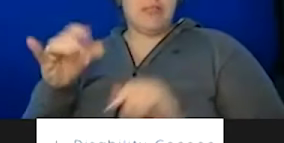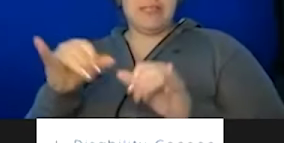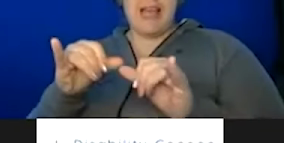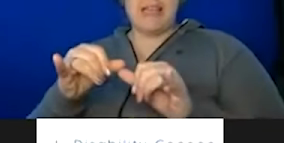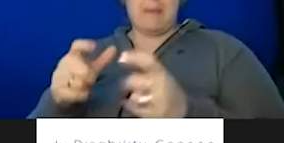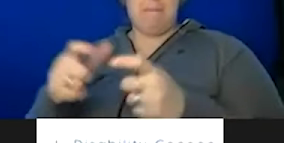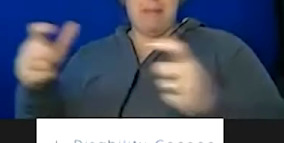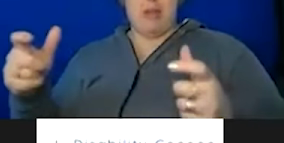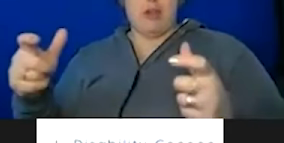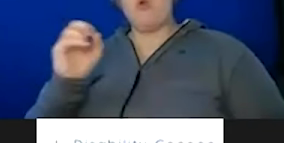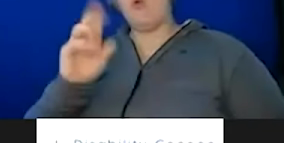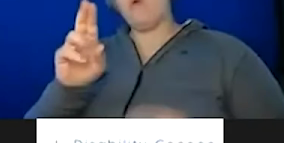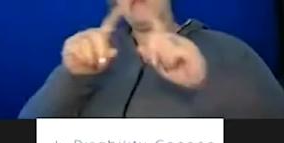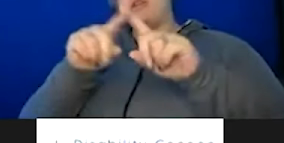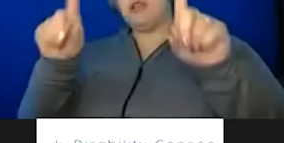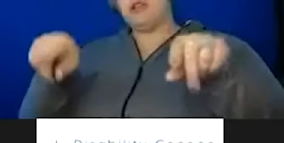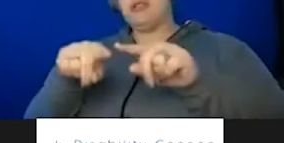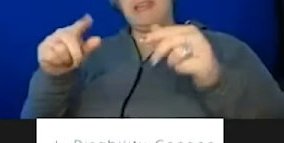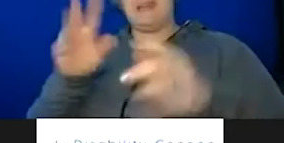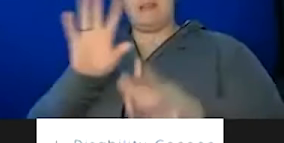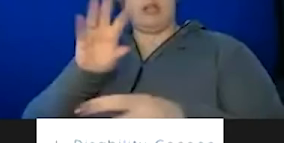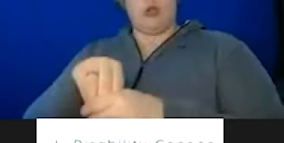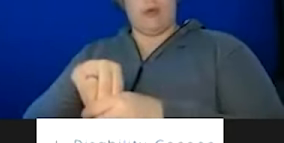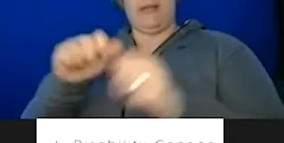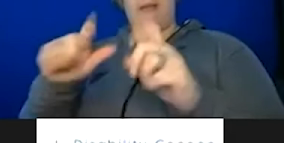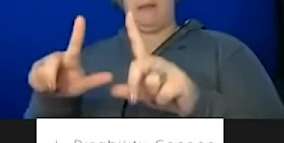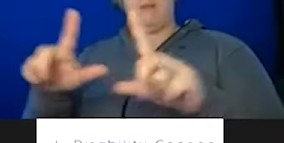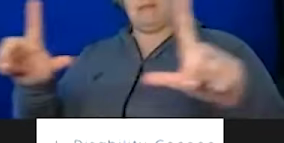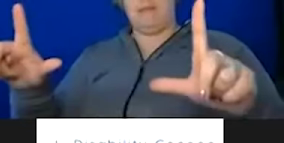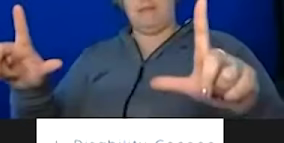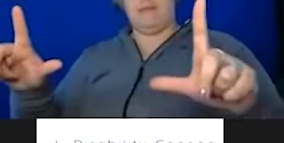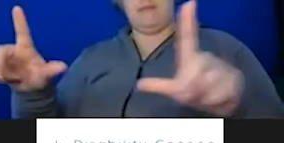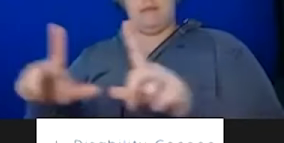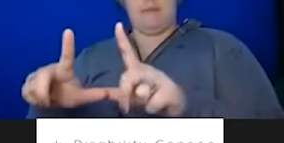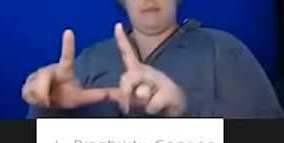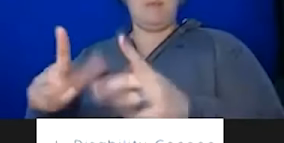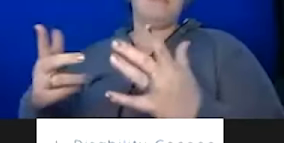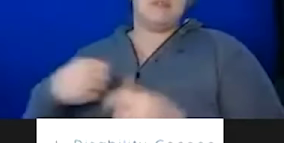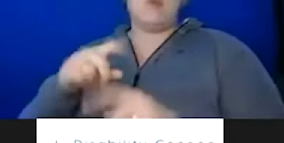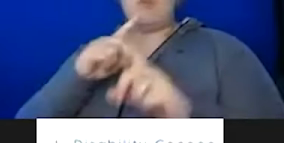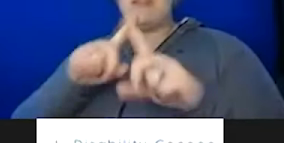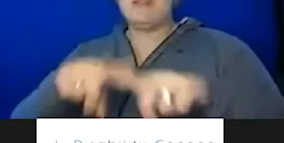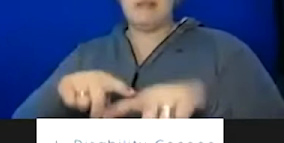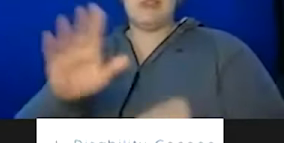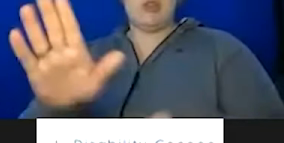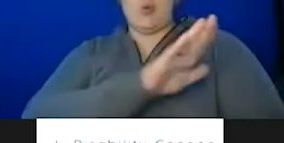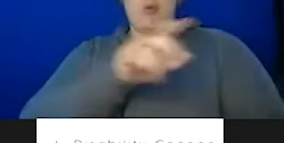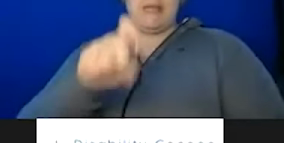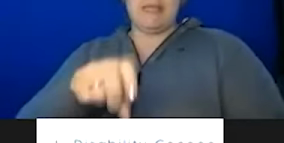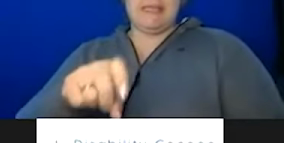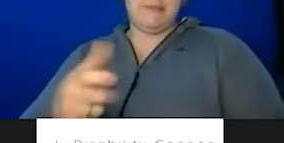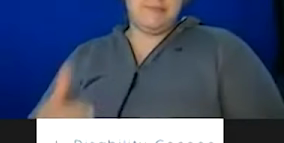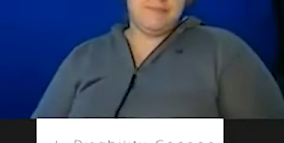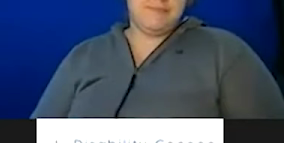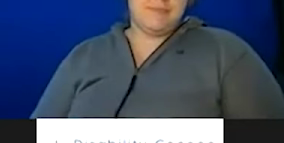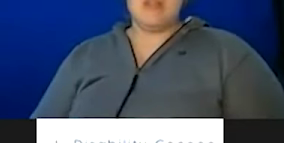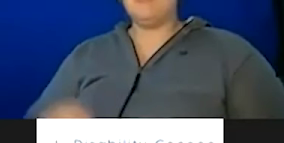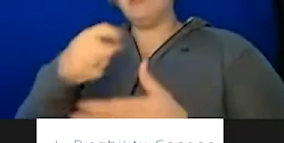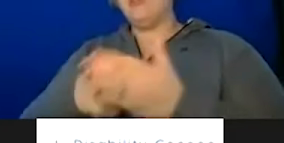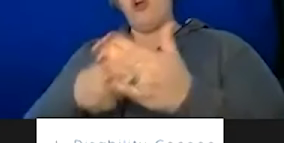size. That's basically it. So really look at what you think your needs are going to be. And the cost can be anywhere